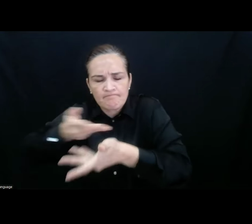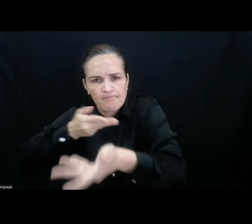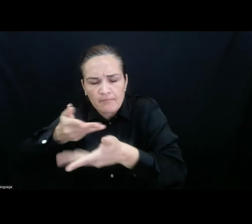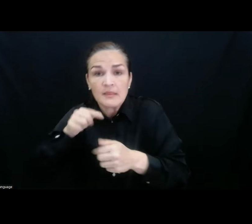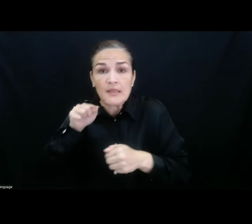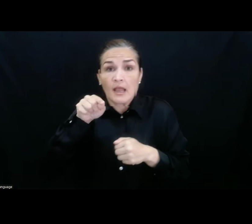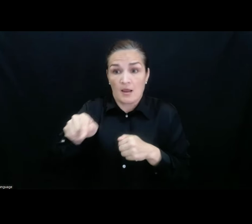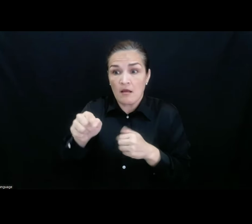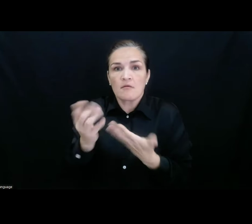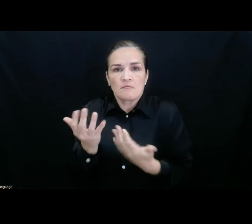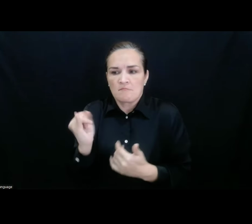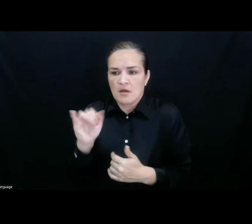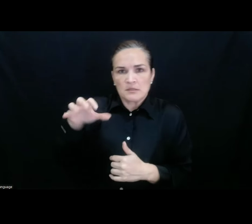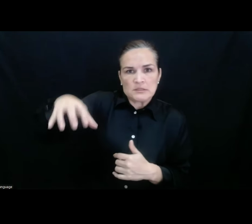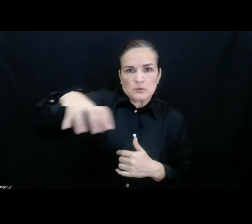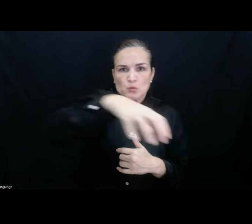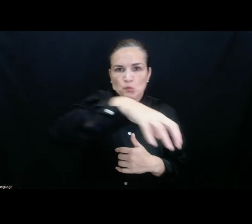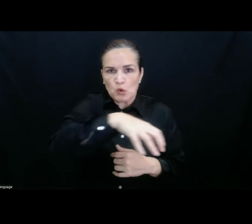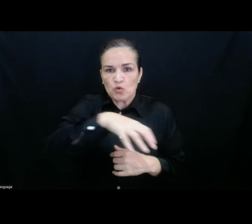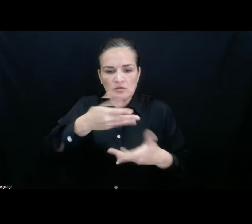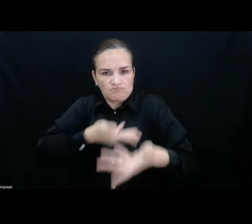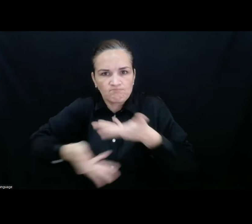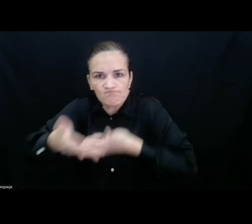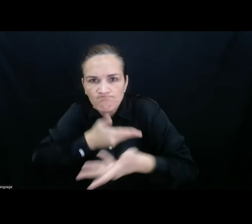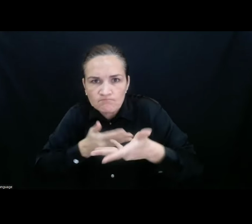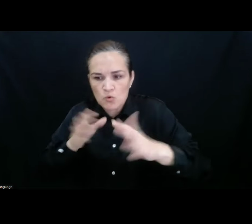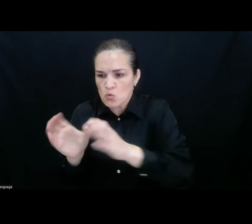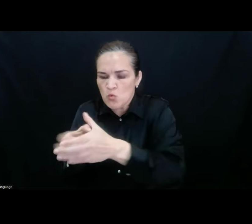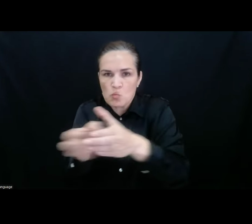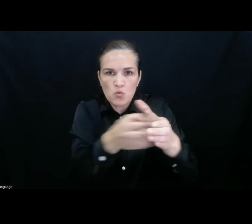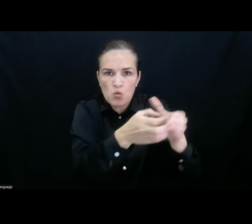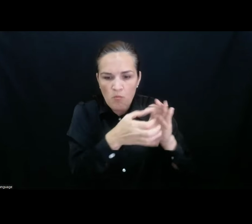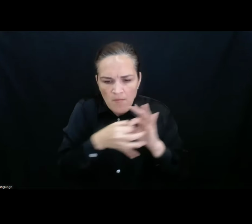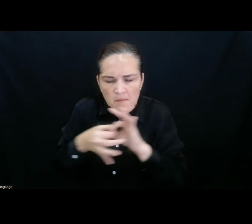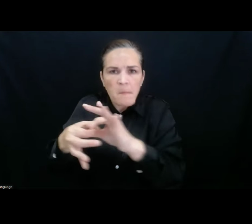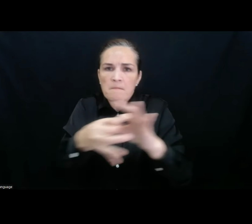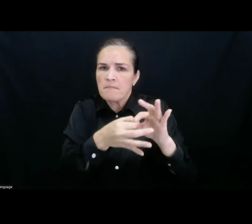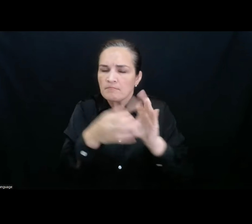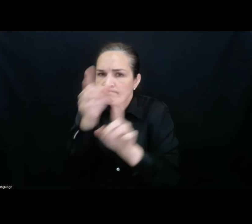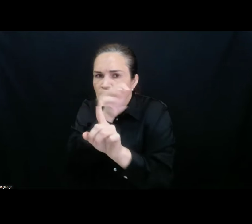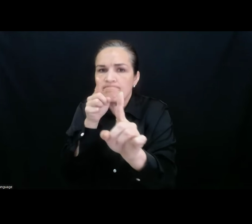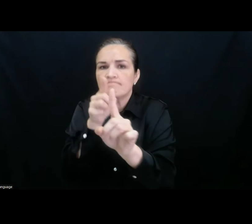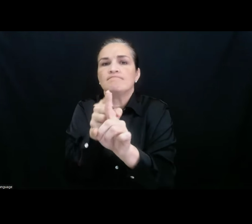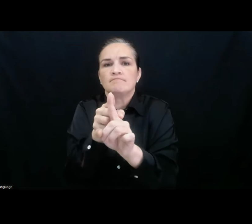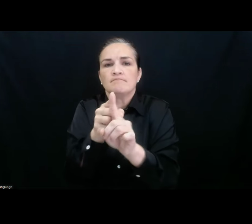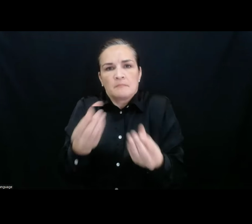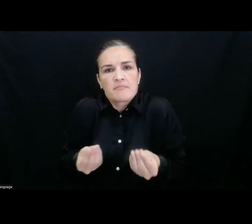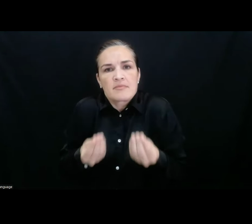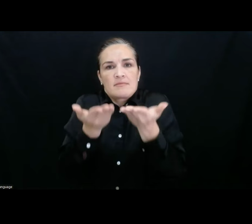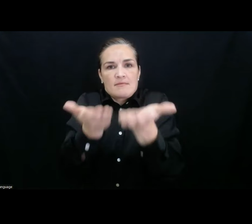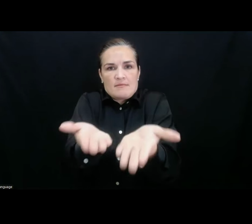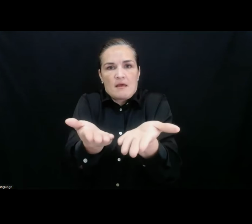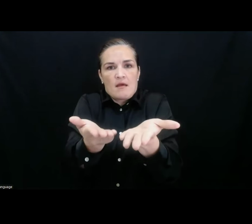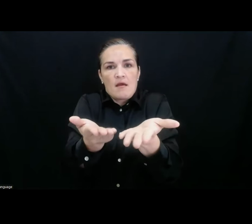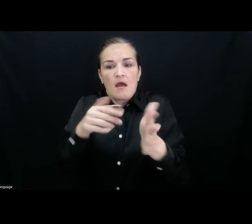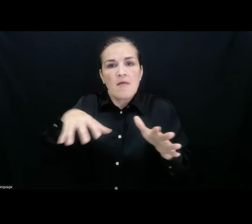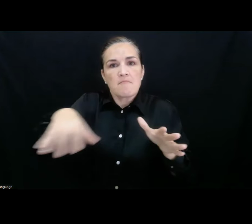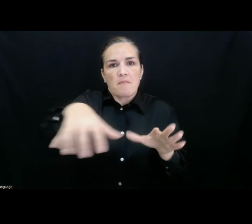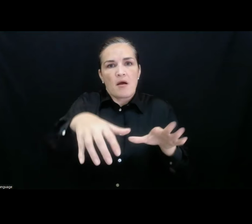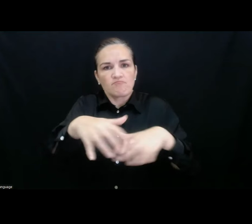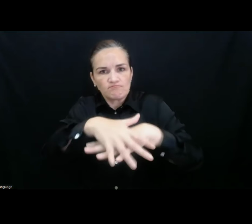institutionalized actually through this working group basically ensured that there was across sectors,